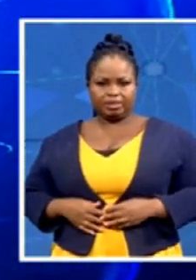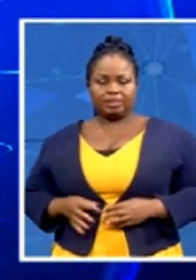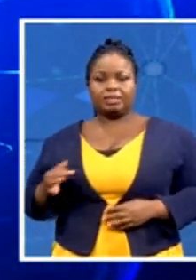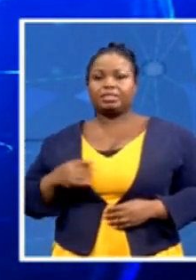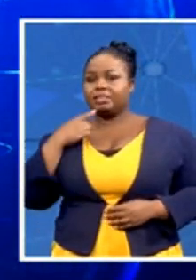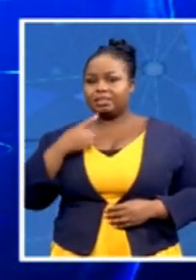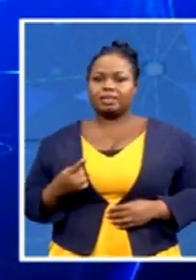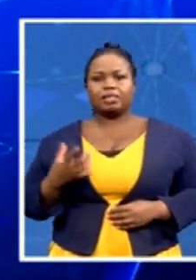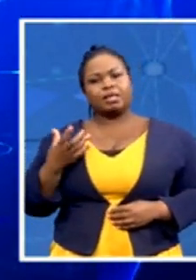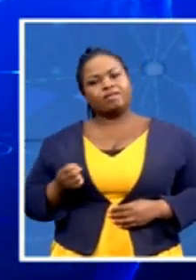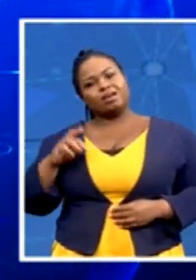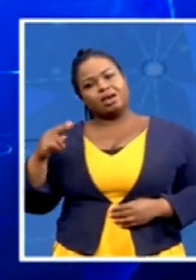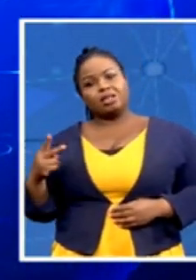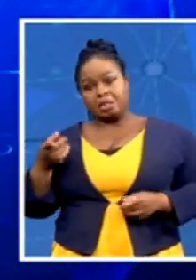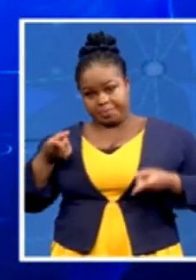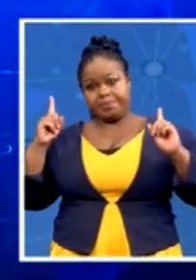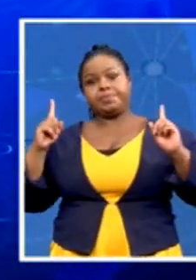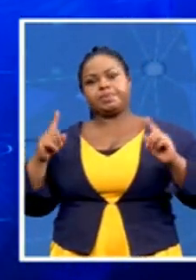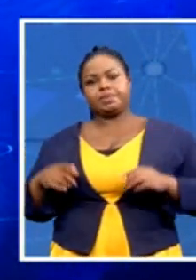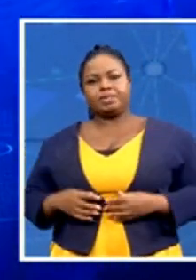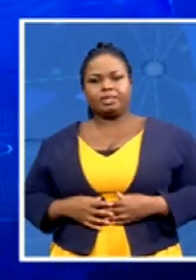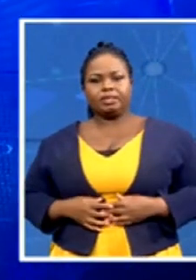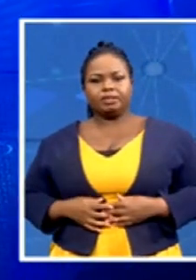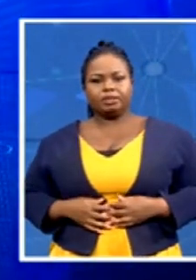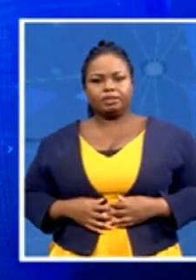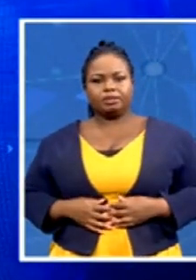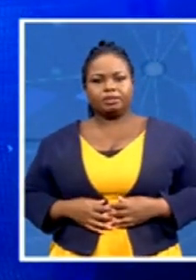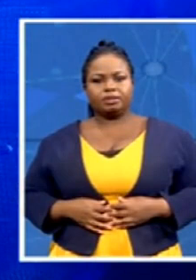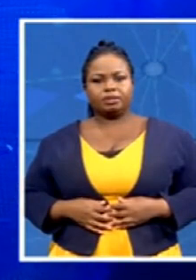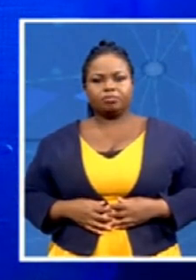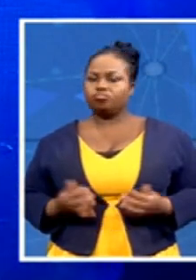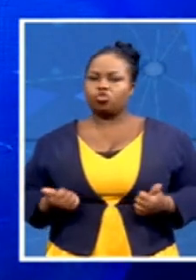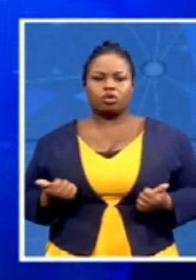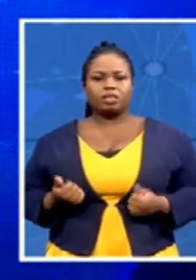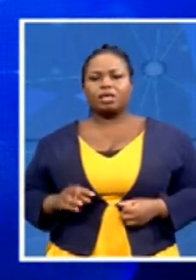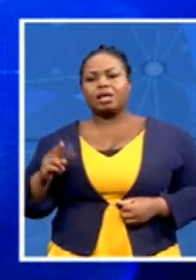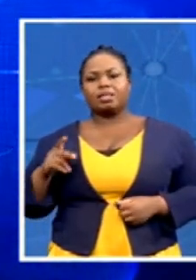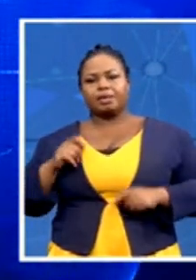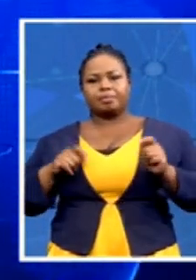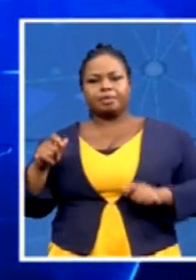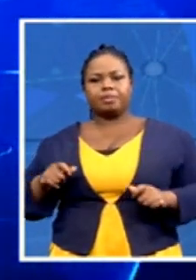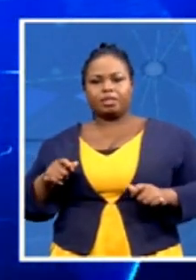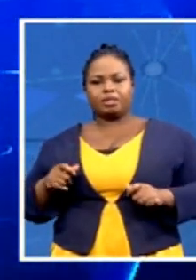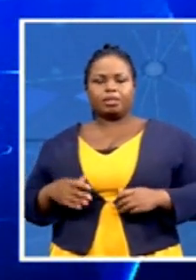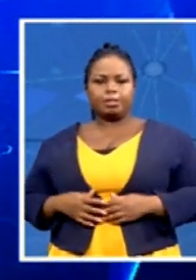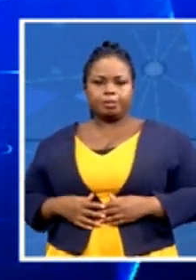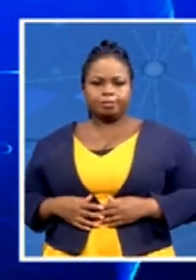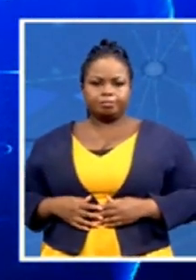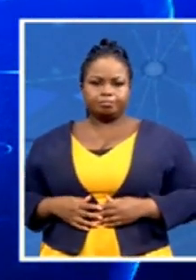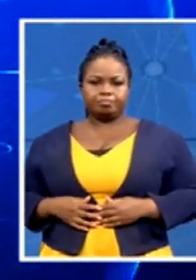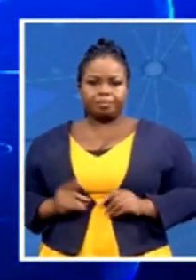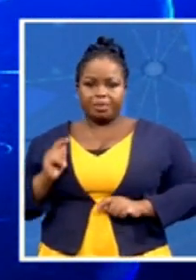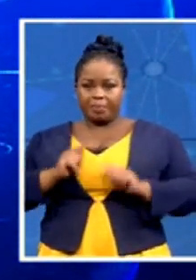dangerous, and already some people are receiving threats. So it's